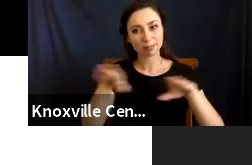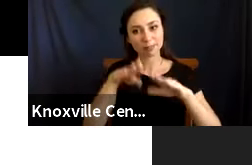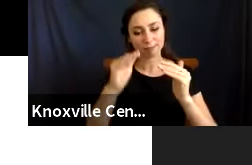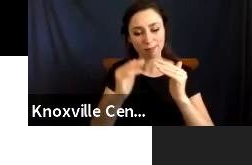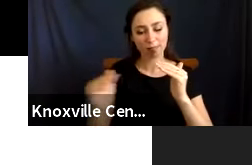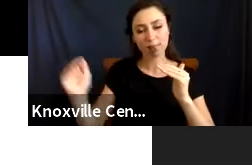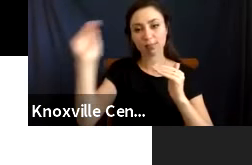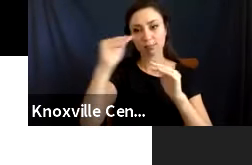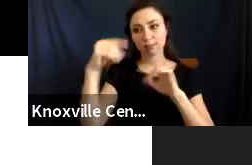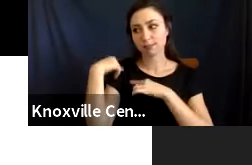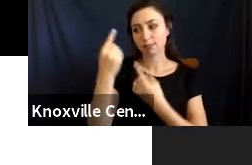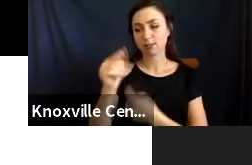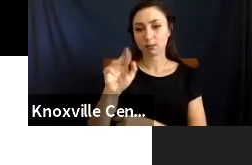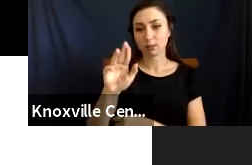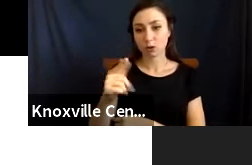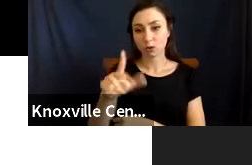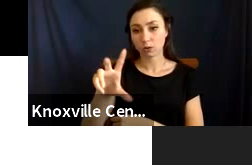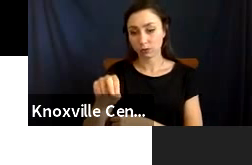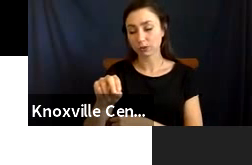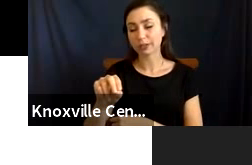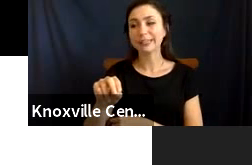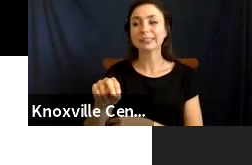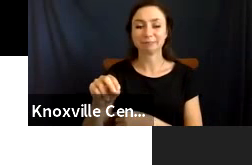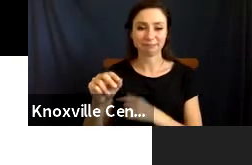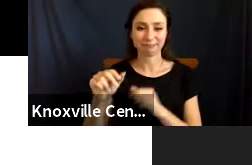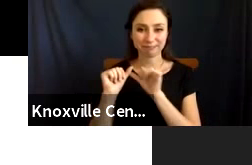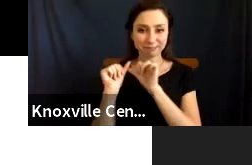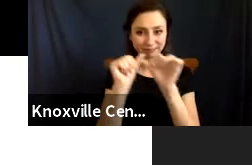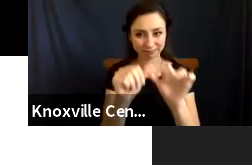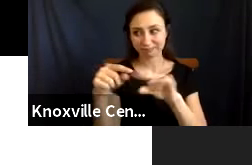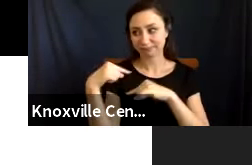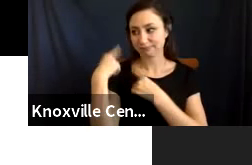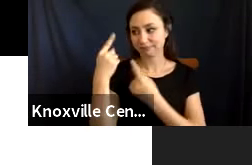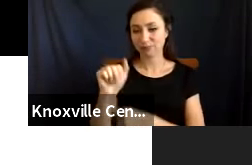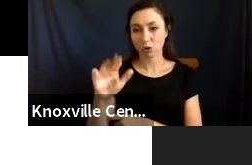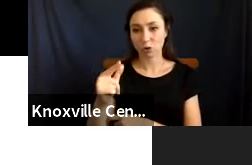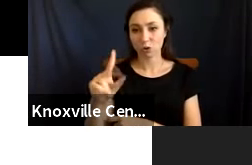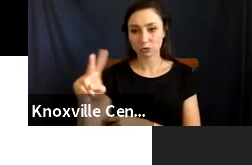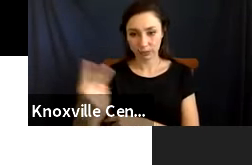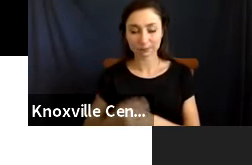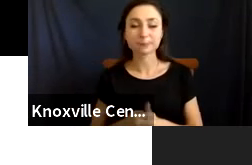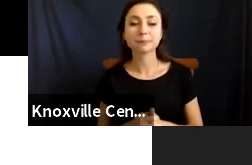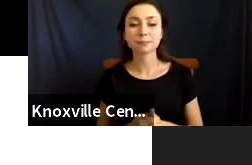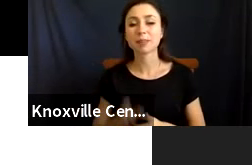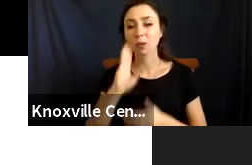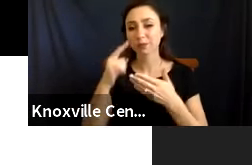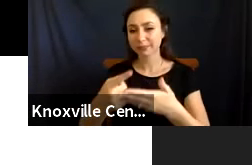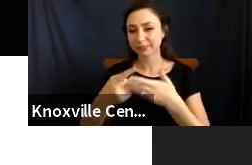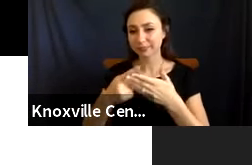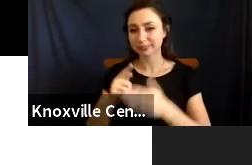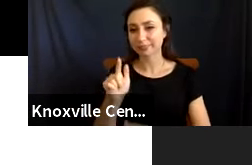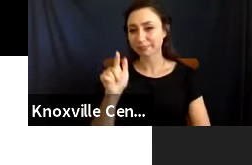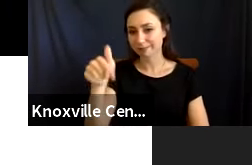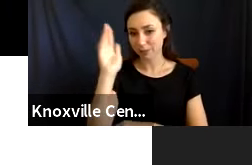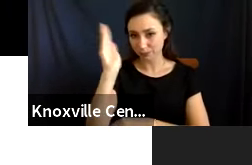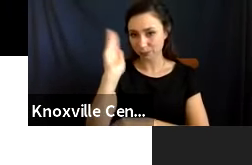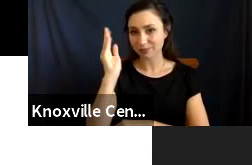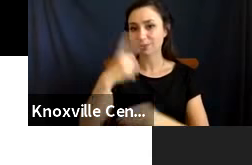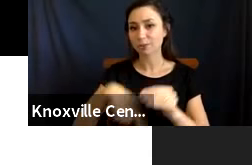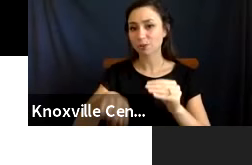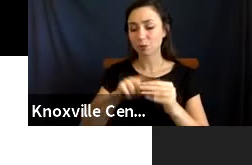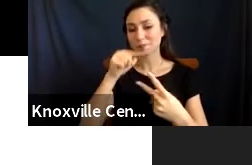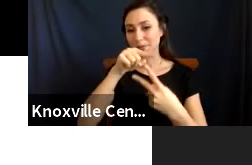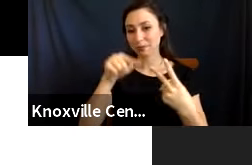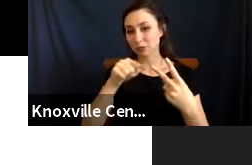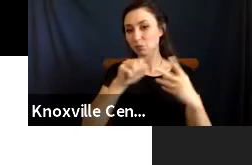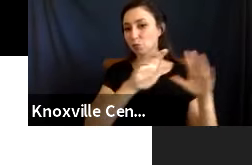test volume since August 2. And I'm going to talk a little more about those two parameters in my later presentation.